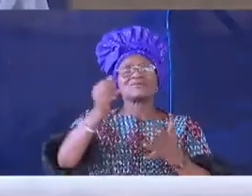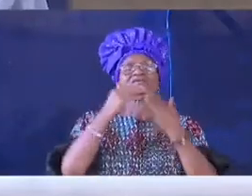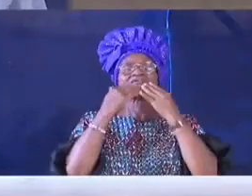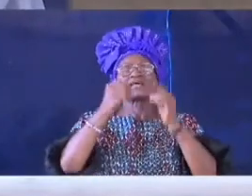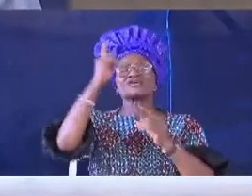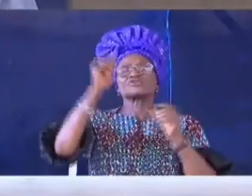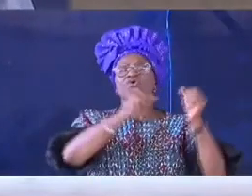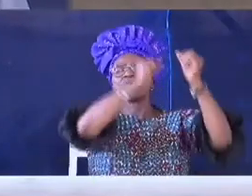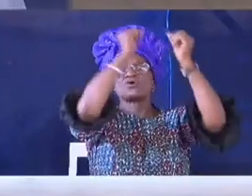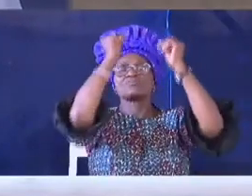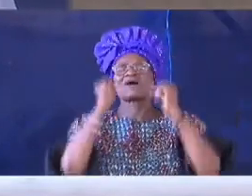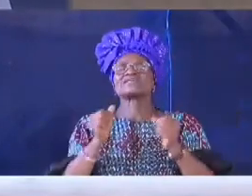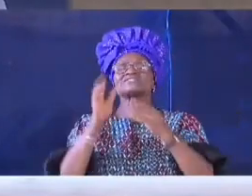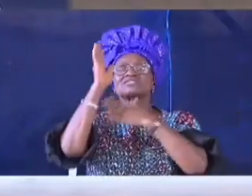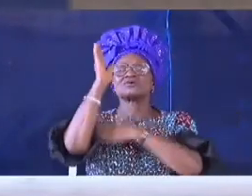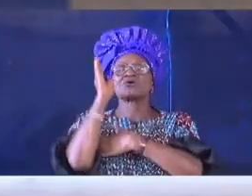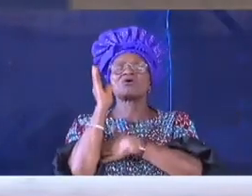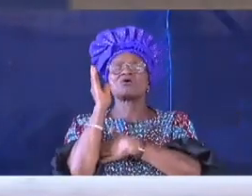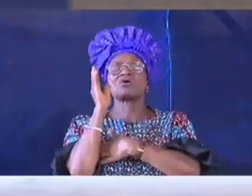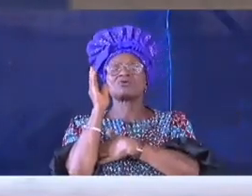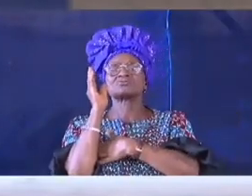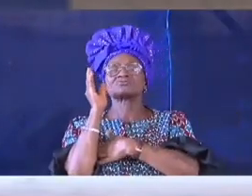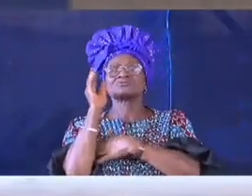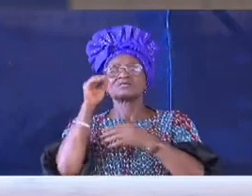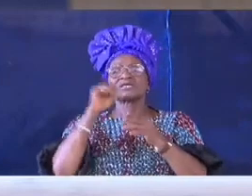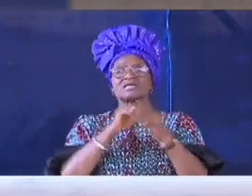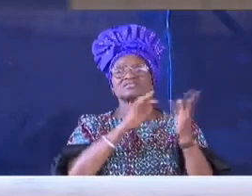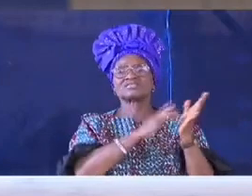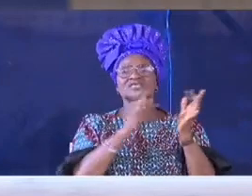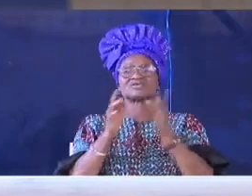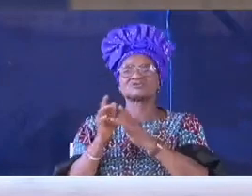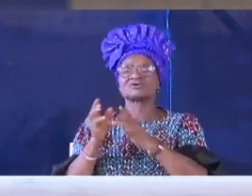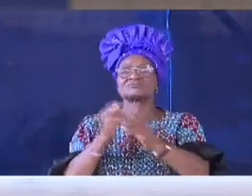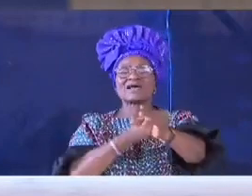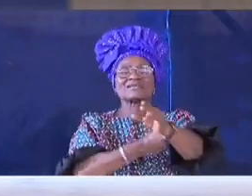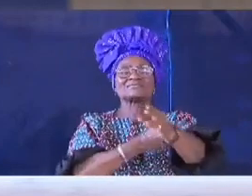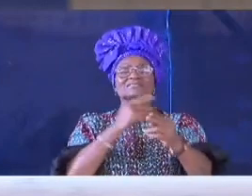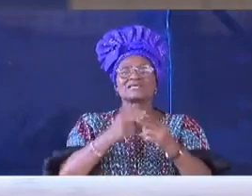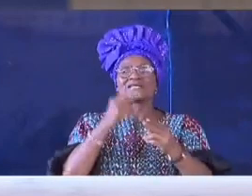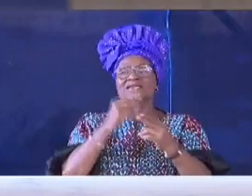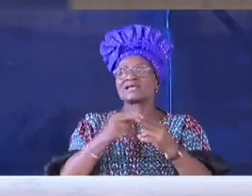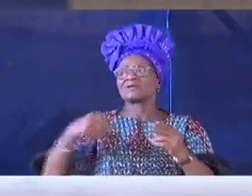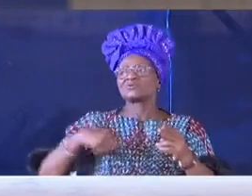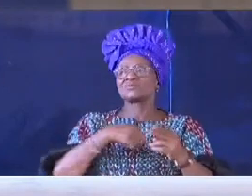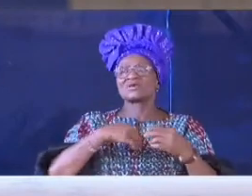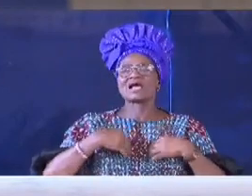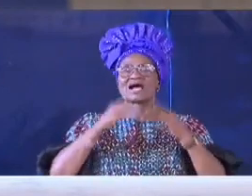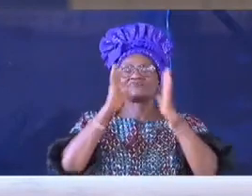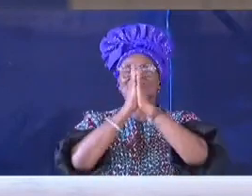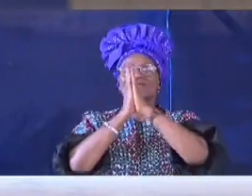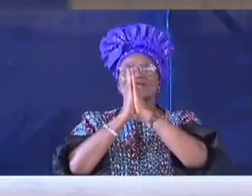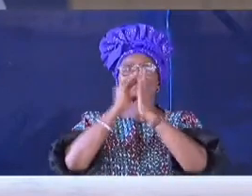Thank you, Almighty God. In Jesus' mighty name, we have prayed.